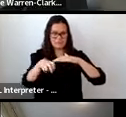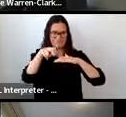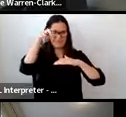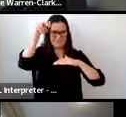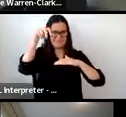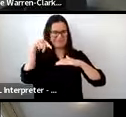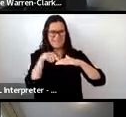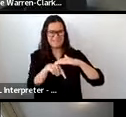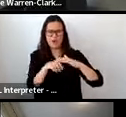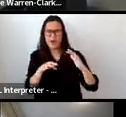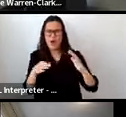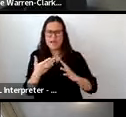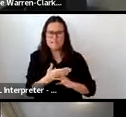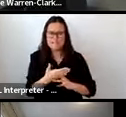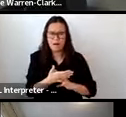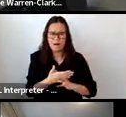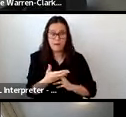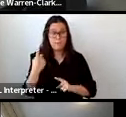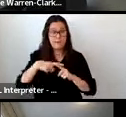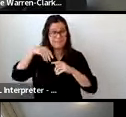And the bathrooms that they're putting in